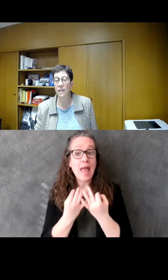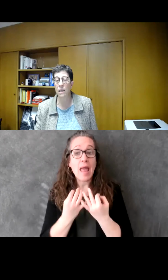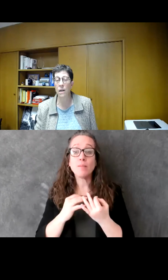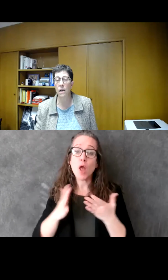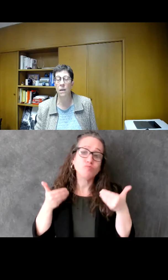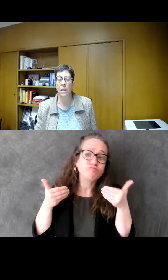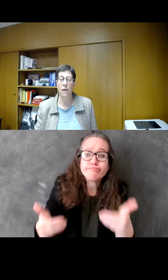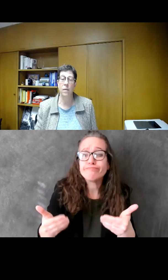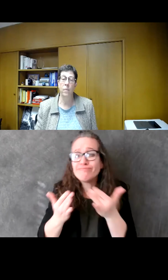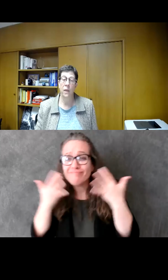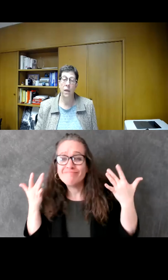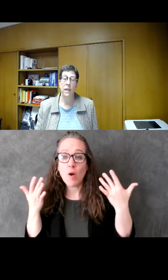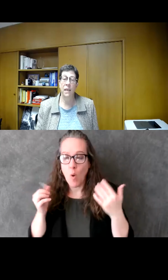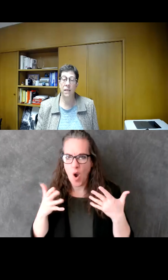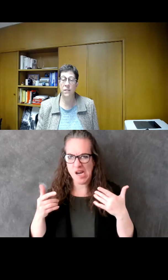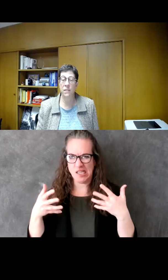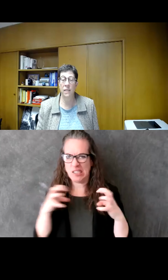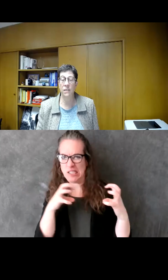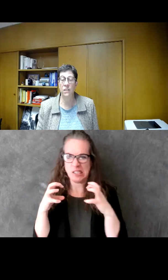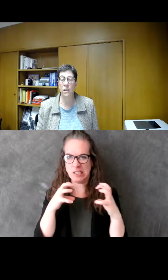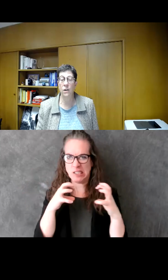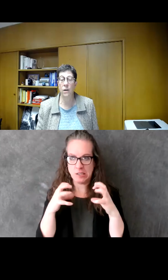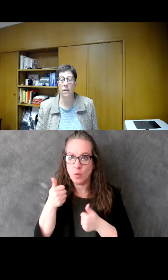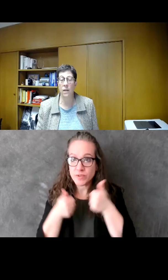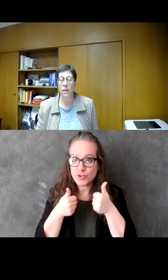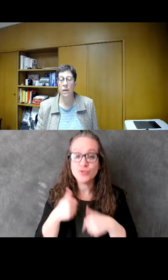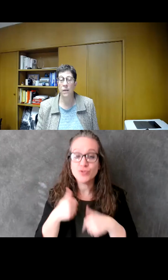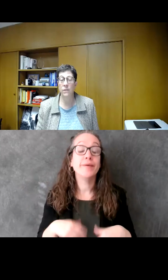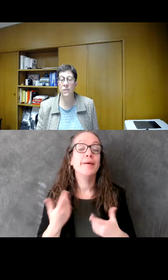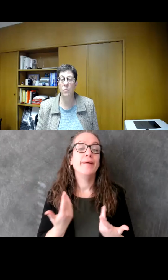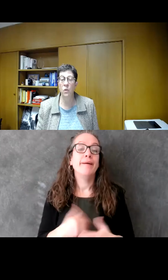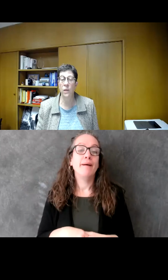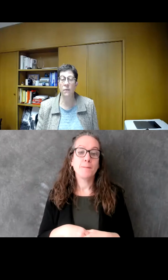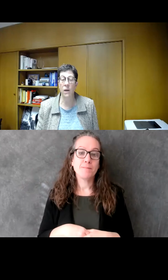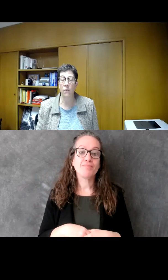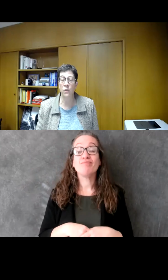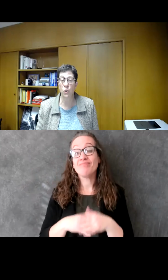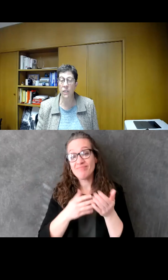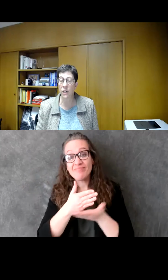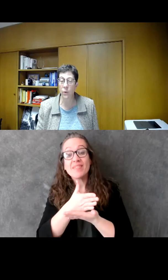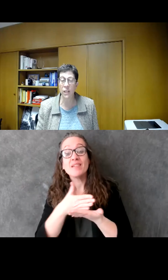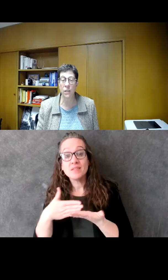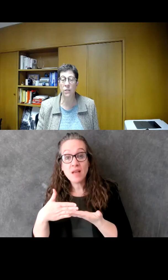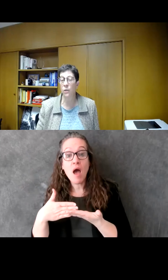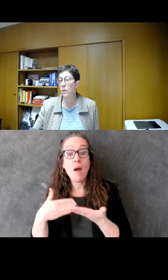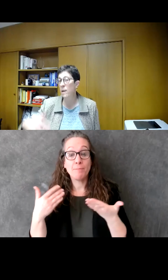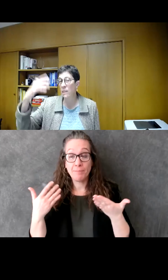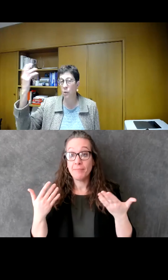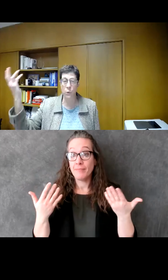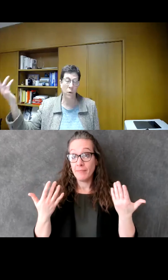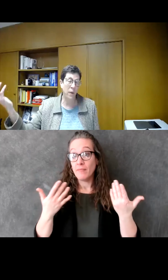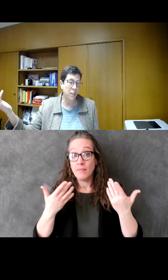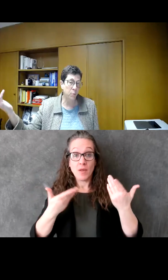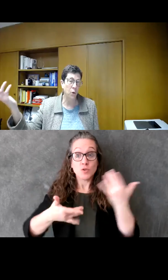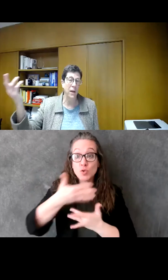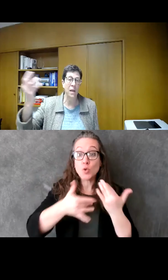not get along? Is there some degree of social integration? So they're